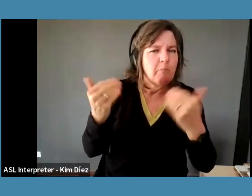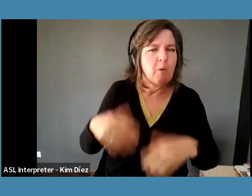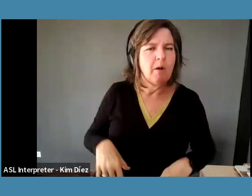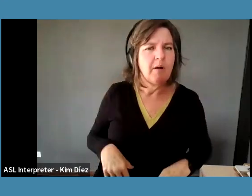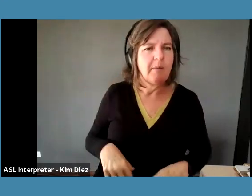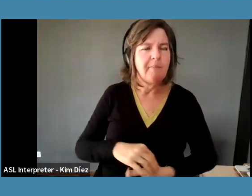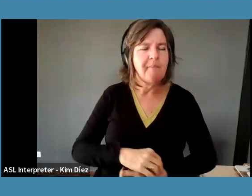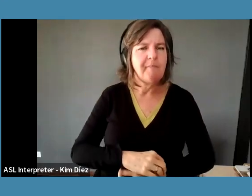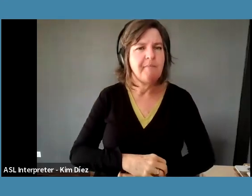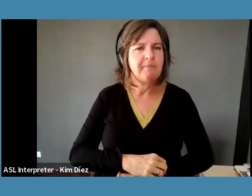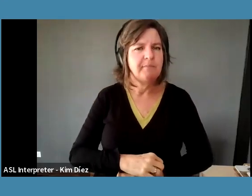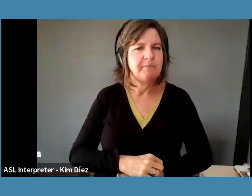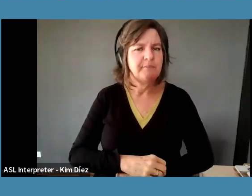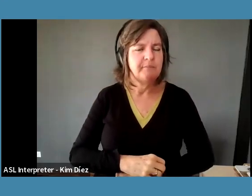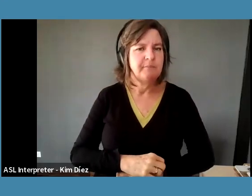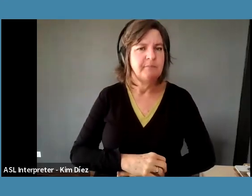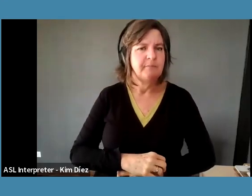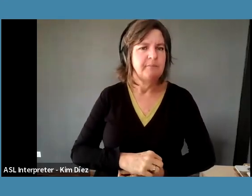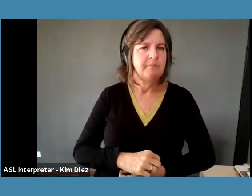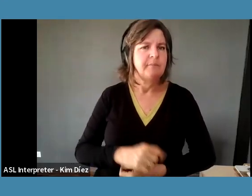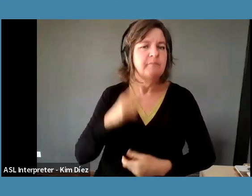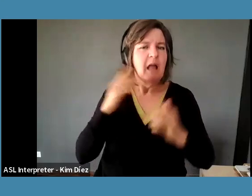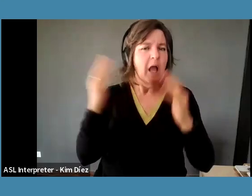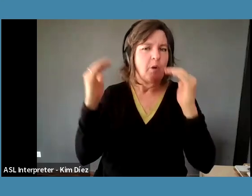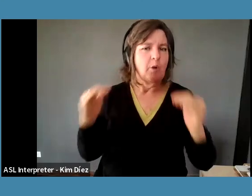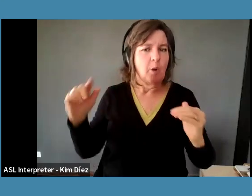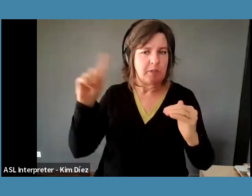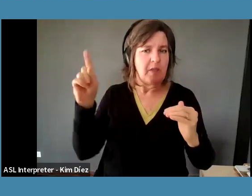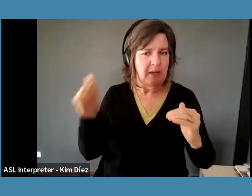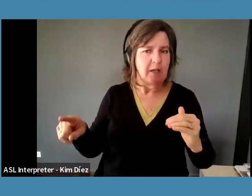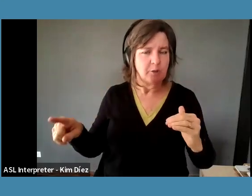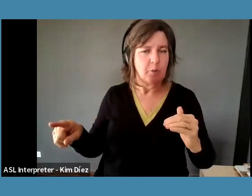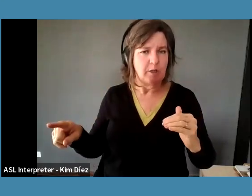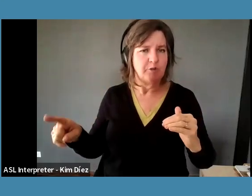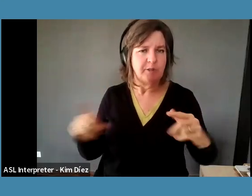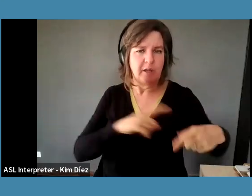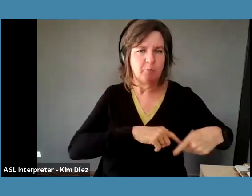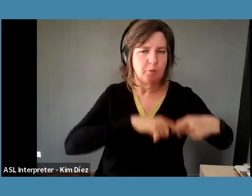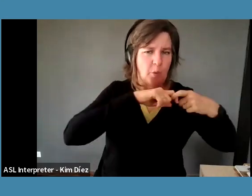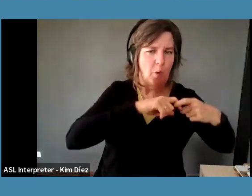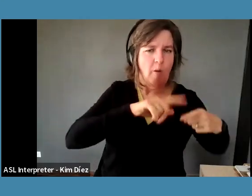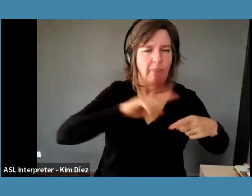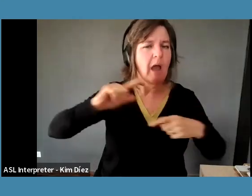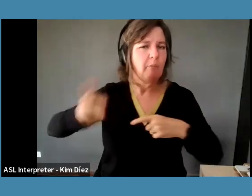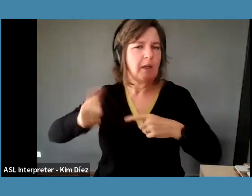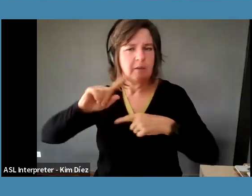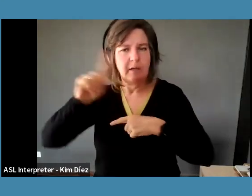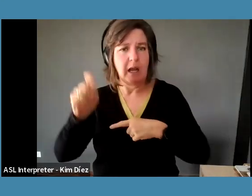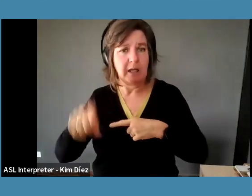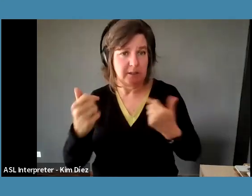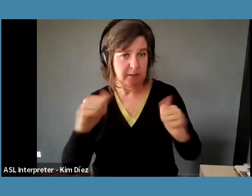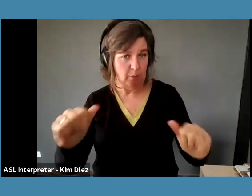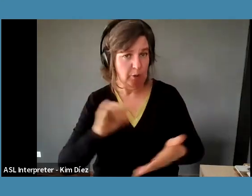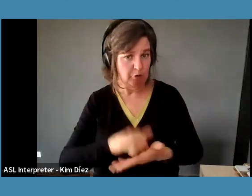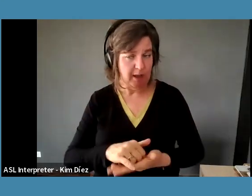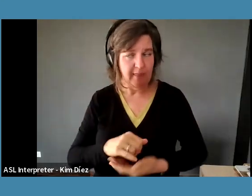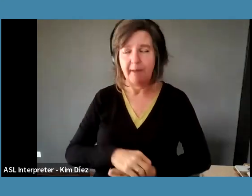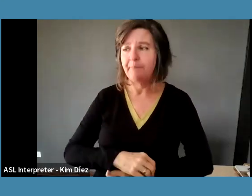more information, and I'll move on to the next question? How about if we try that? All